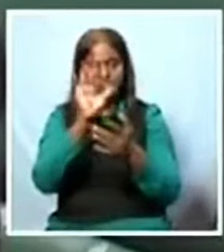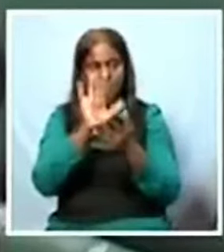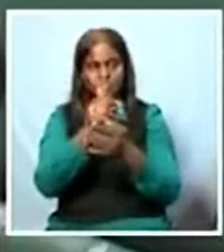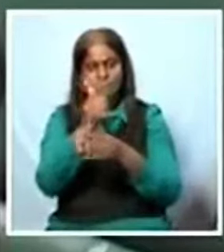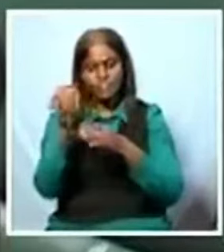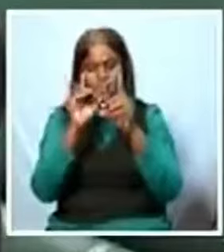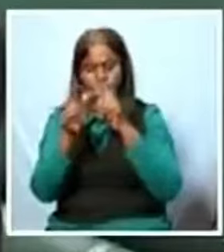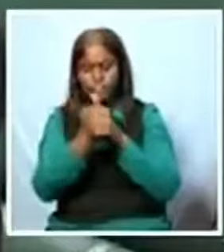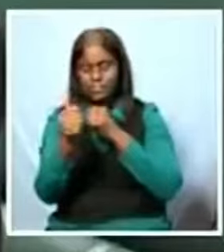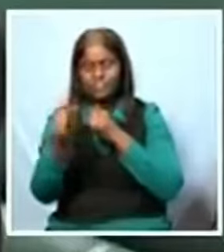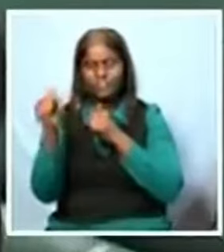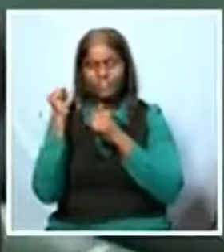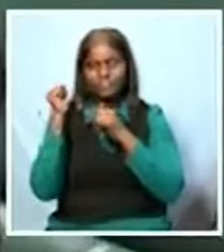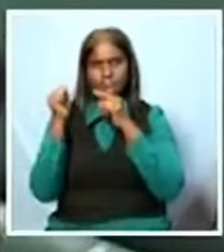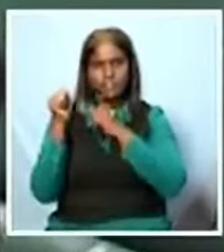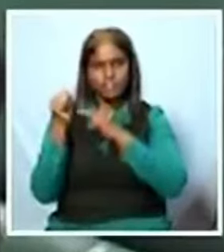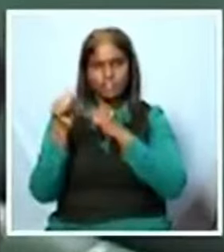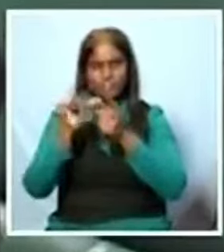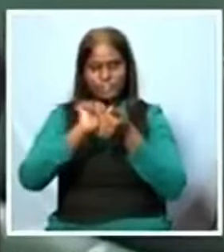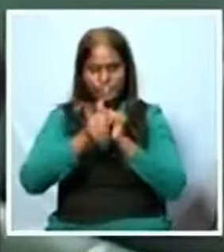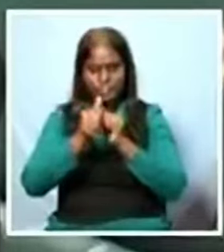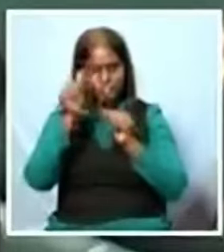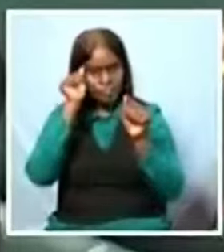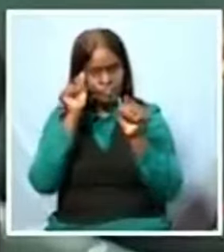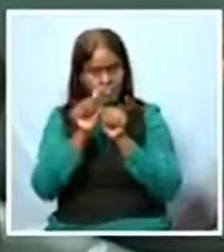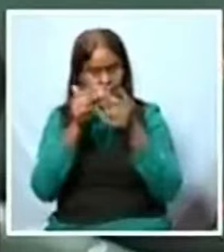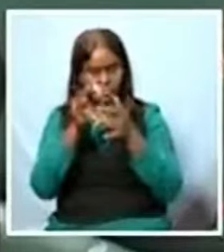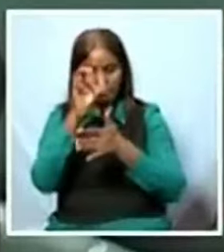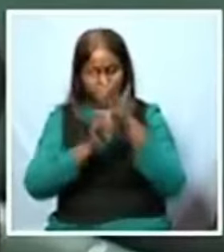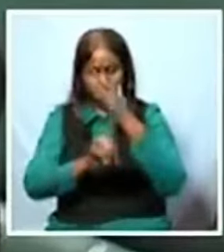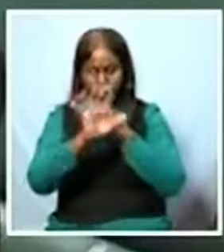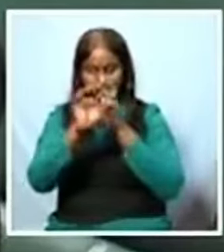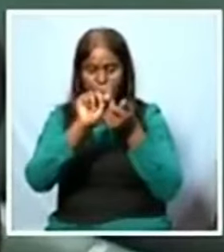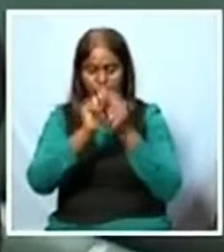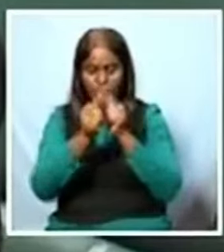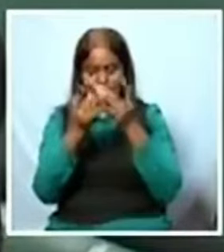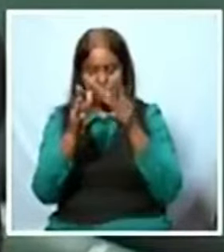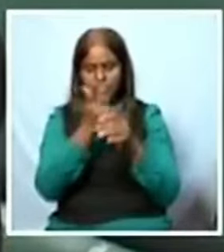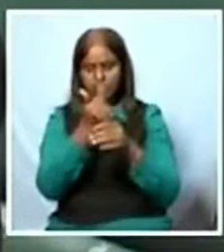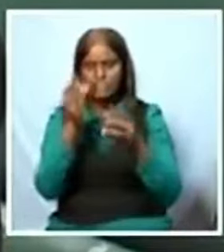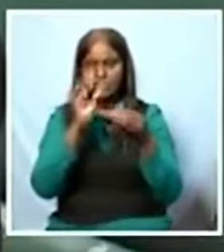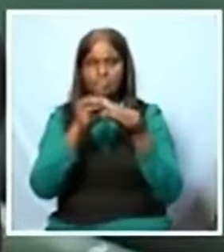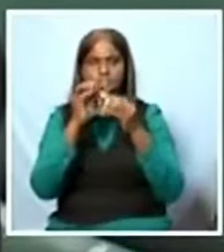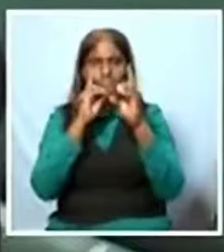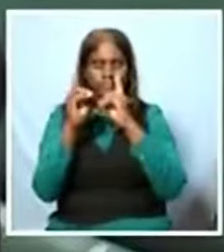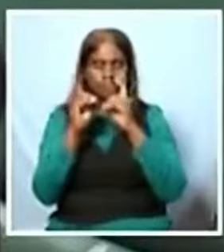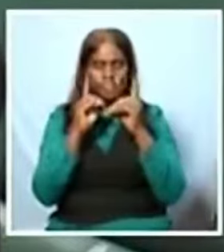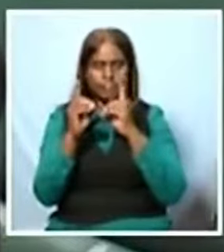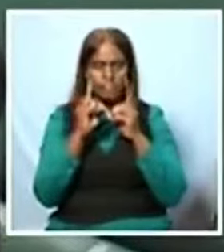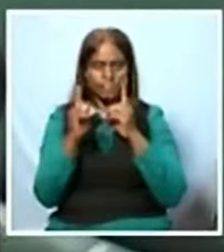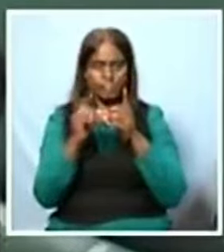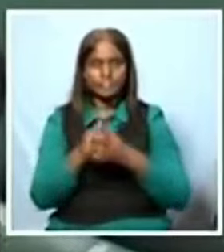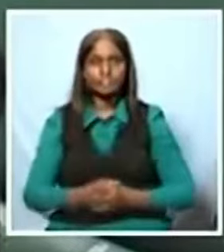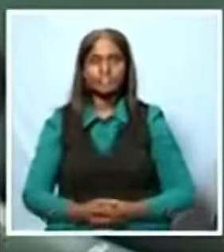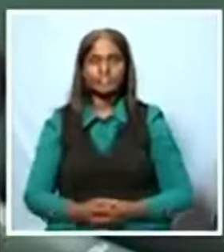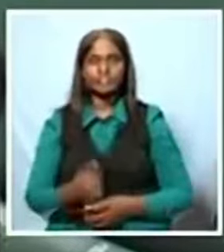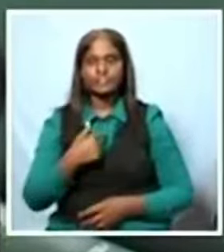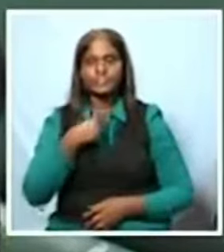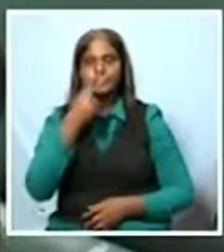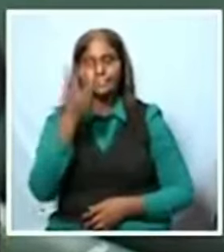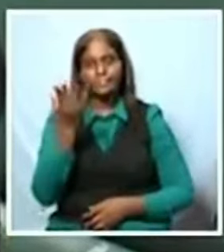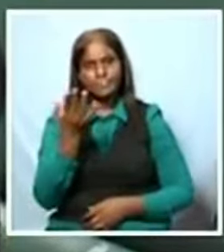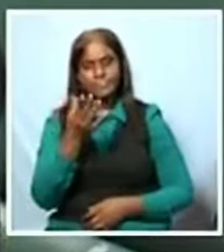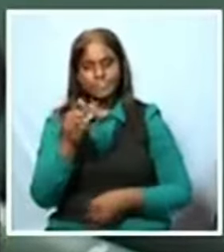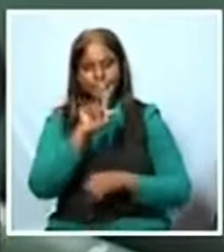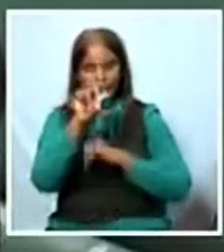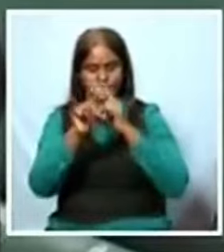Any debate, any objection? Amendment agreed to. Clause 5 as amended. Any further debate? I see none. I